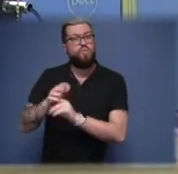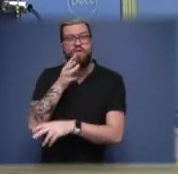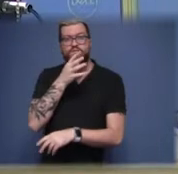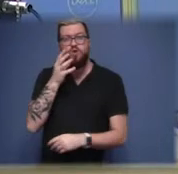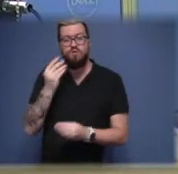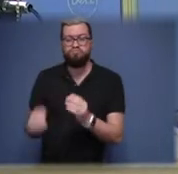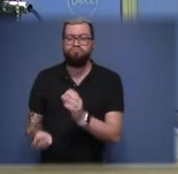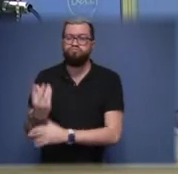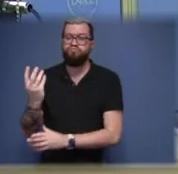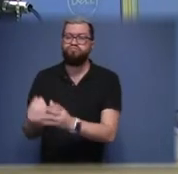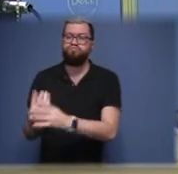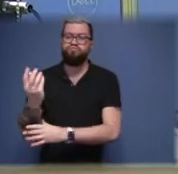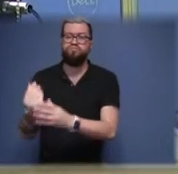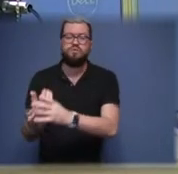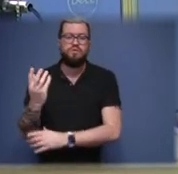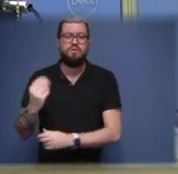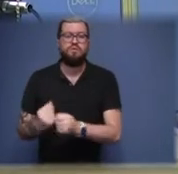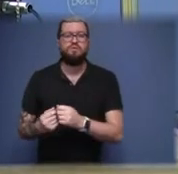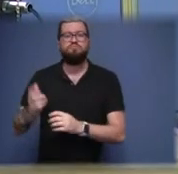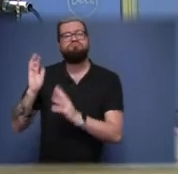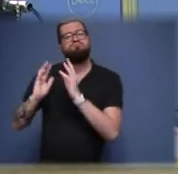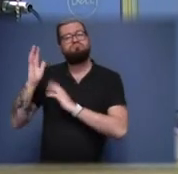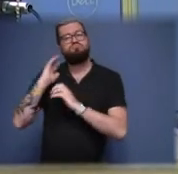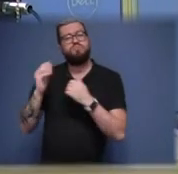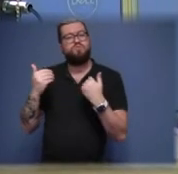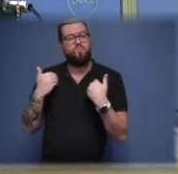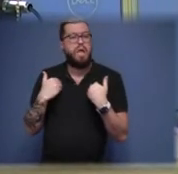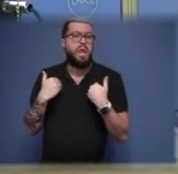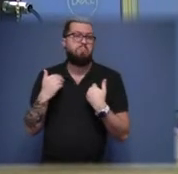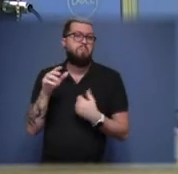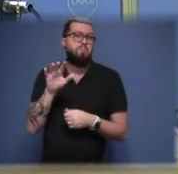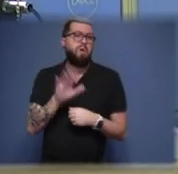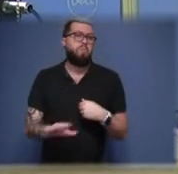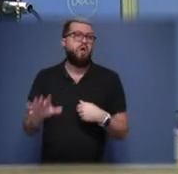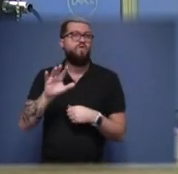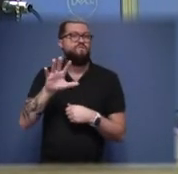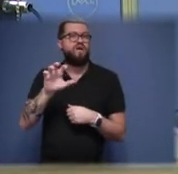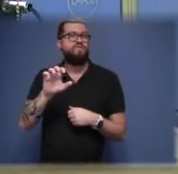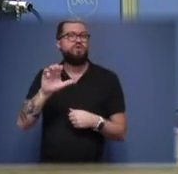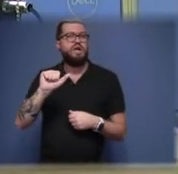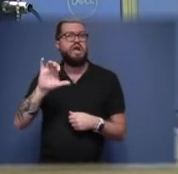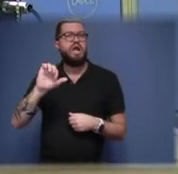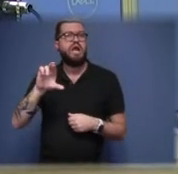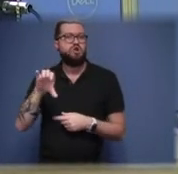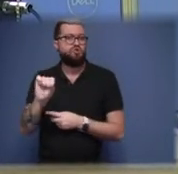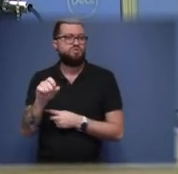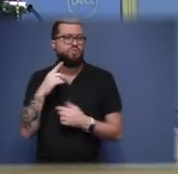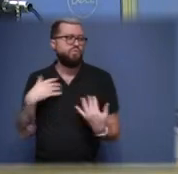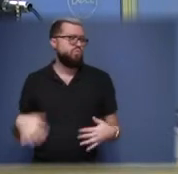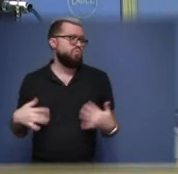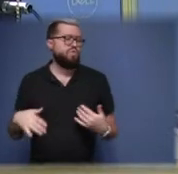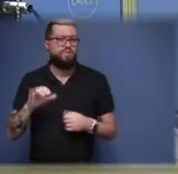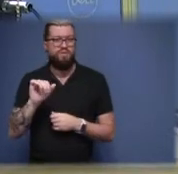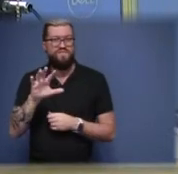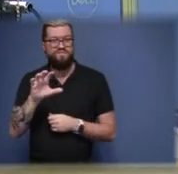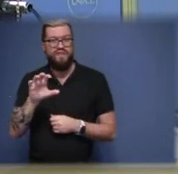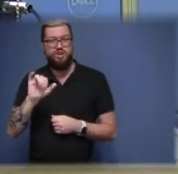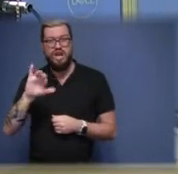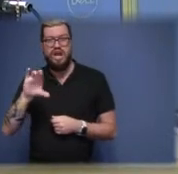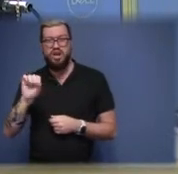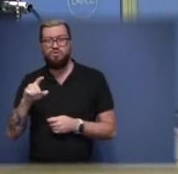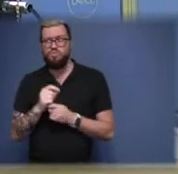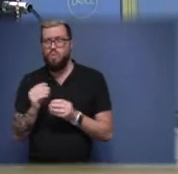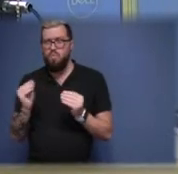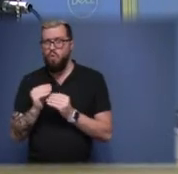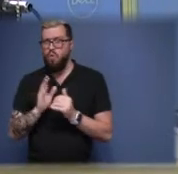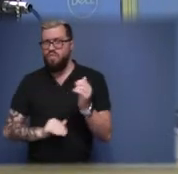grew, and at that time we were farming about 500 acres. And those 500 acres were a lot more than 500 acres,